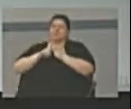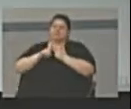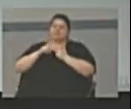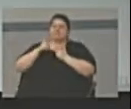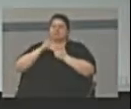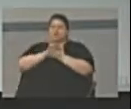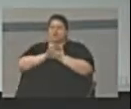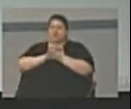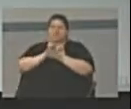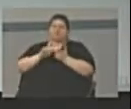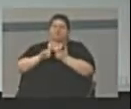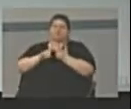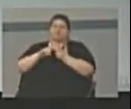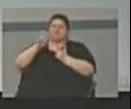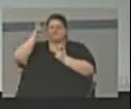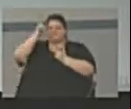nature.